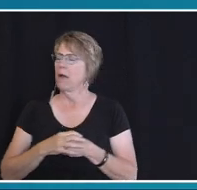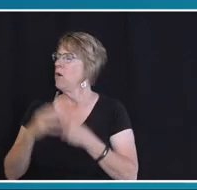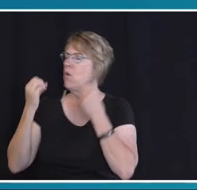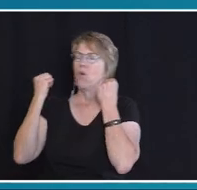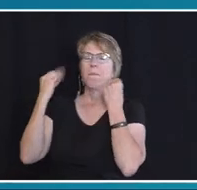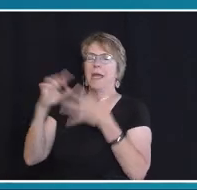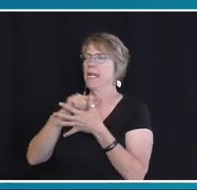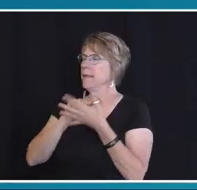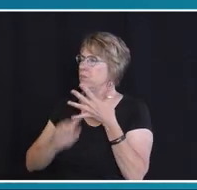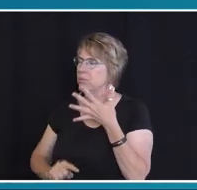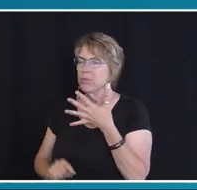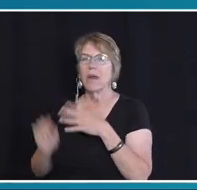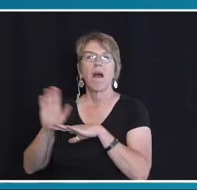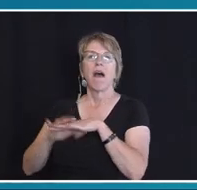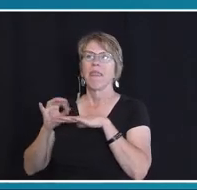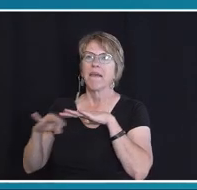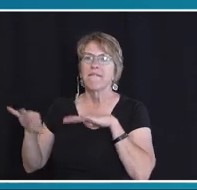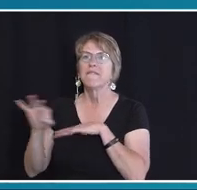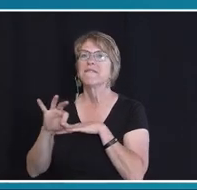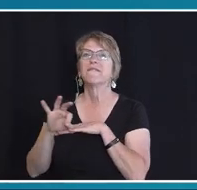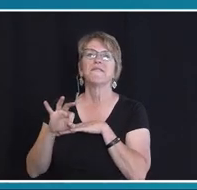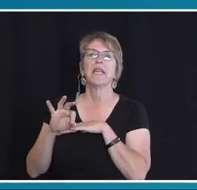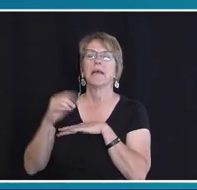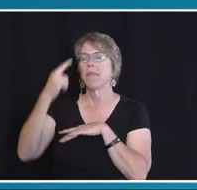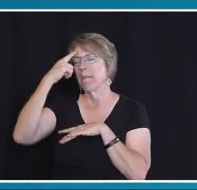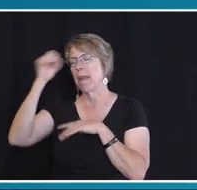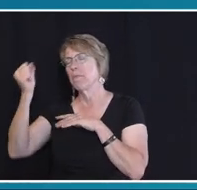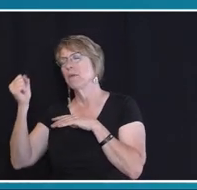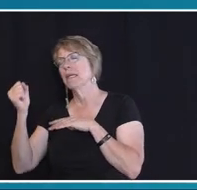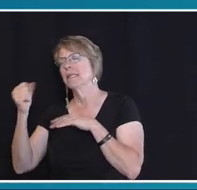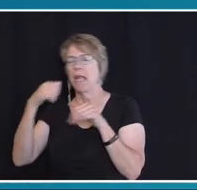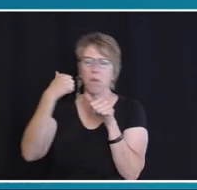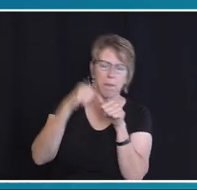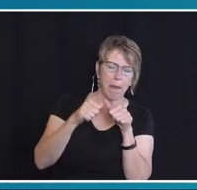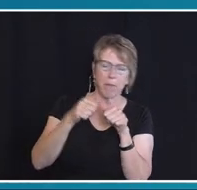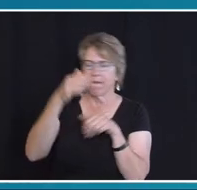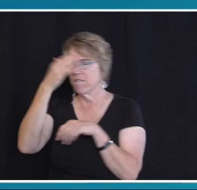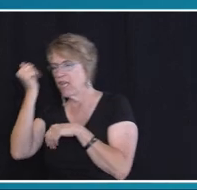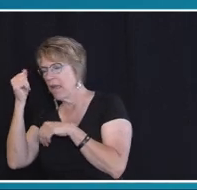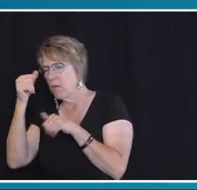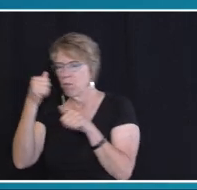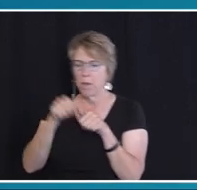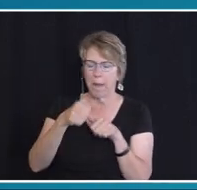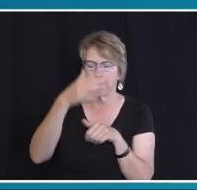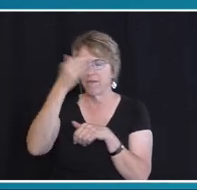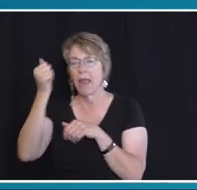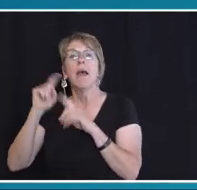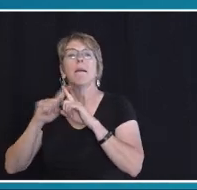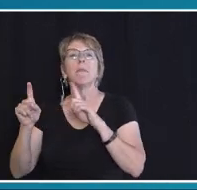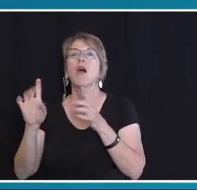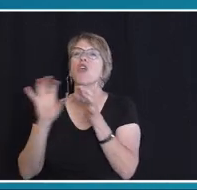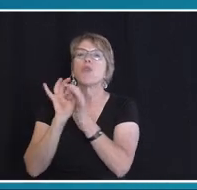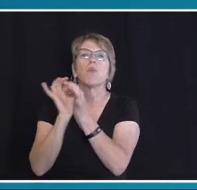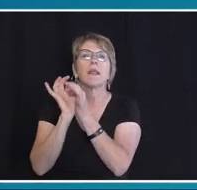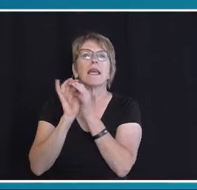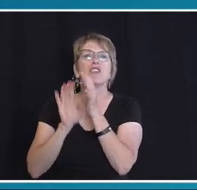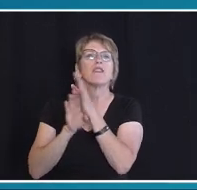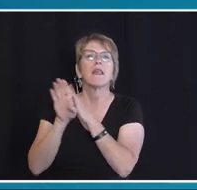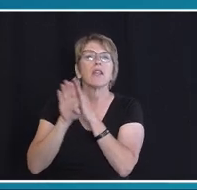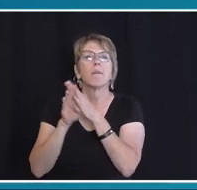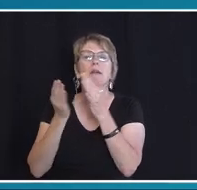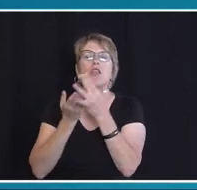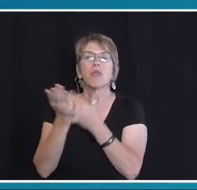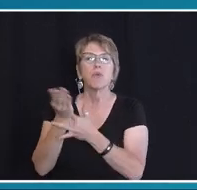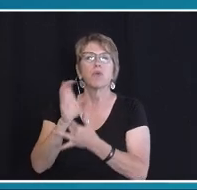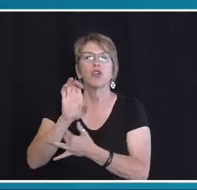so many, and obviously on the field, memories come and go, but I think the ones that stays with me are the relationships. The relationships developed through